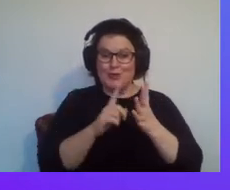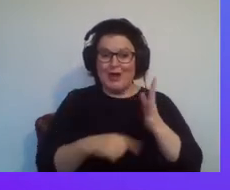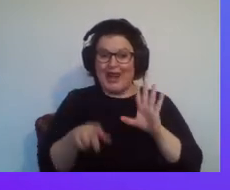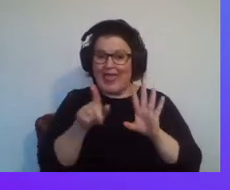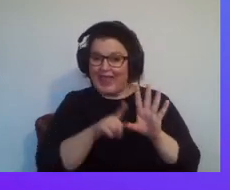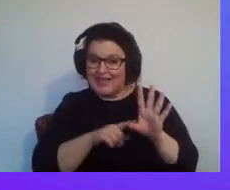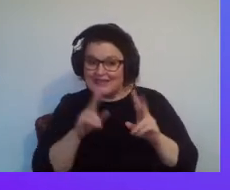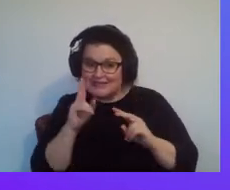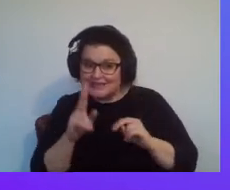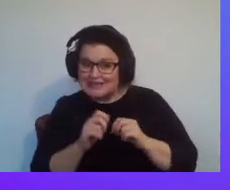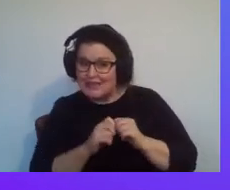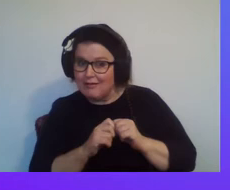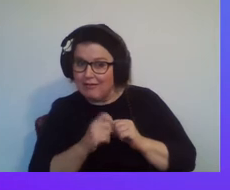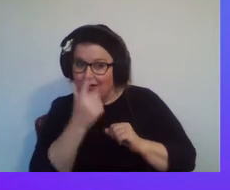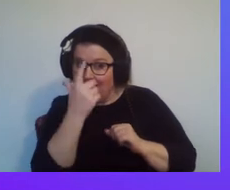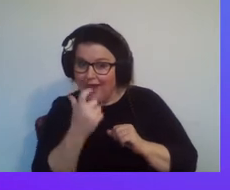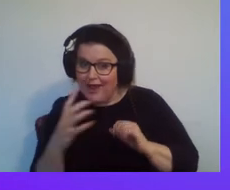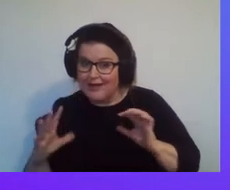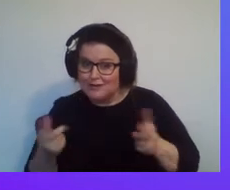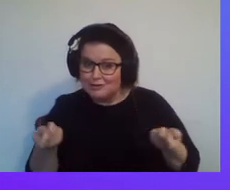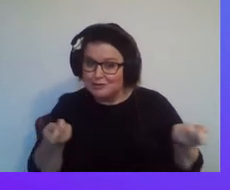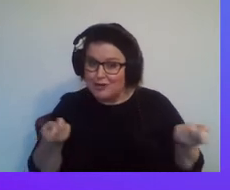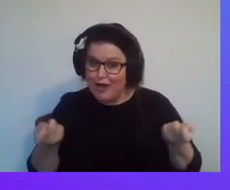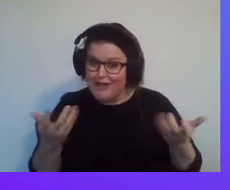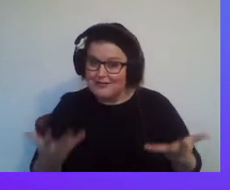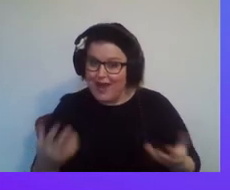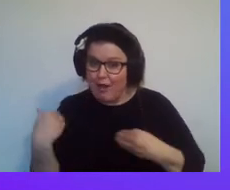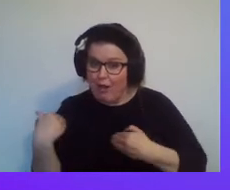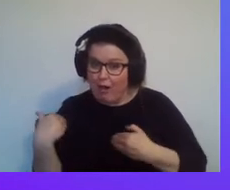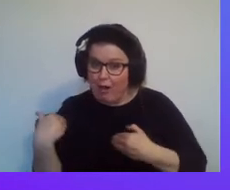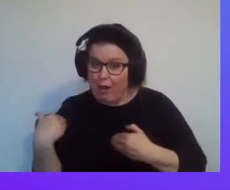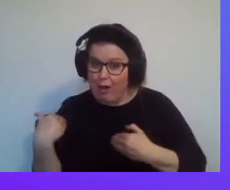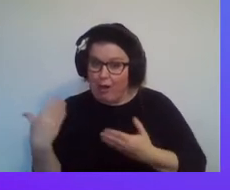he is able to take over the chairing at this point.